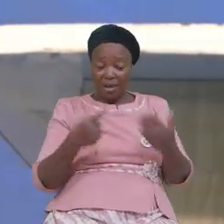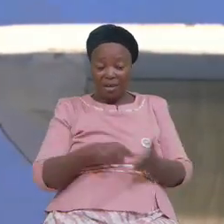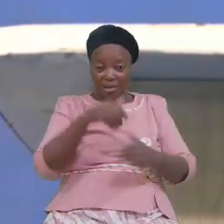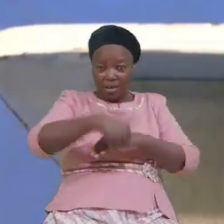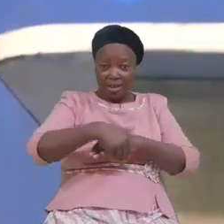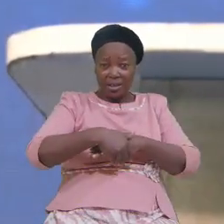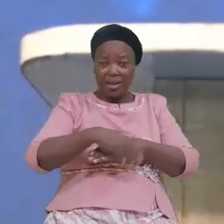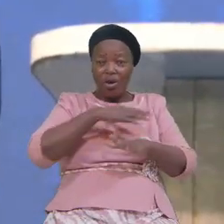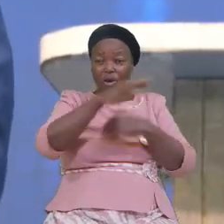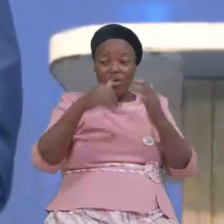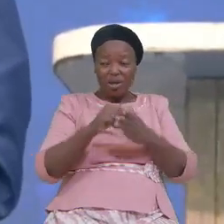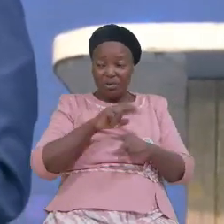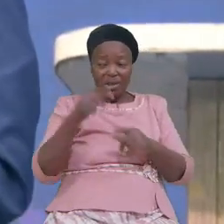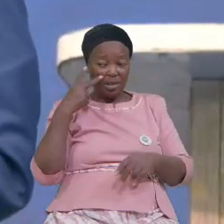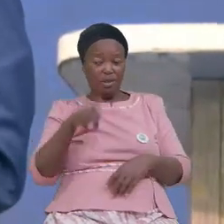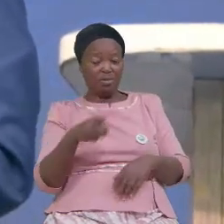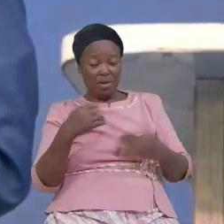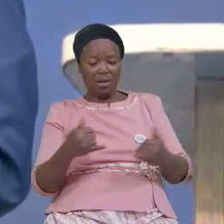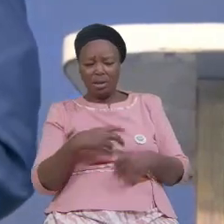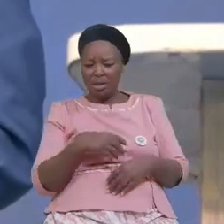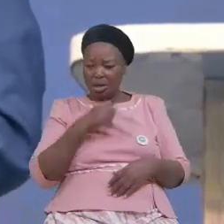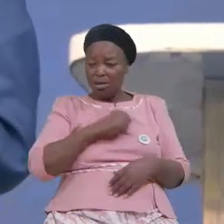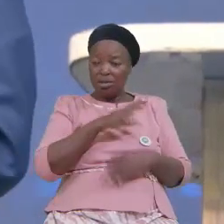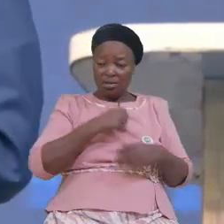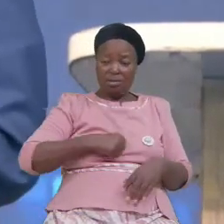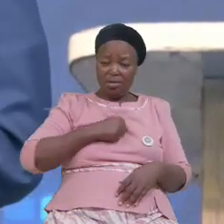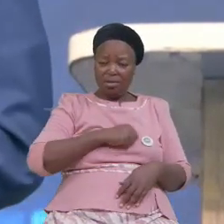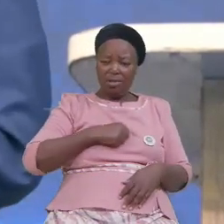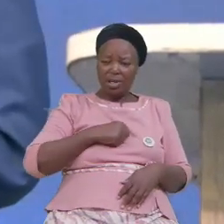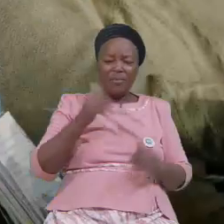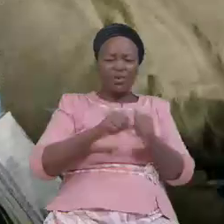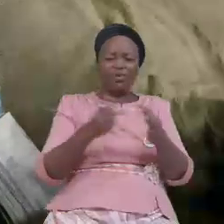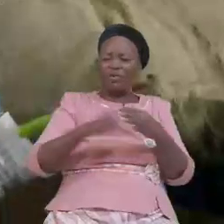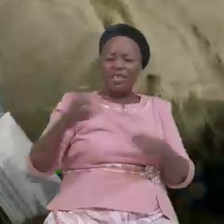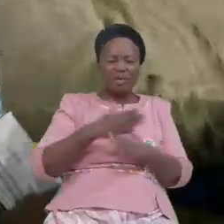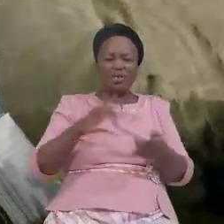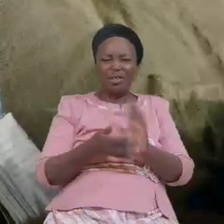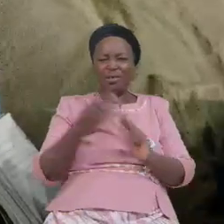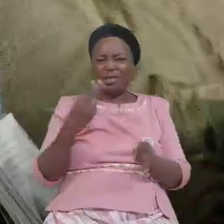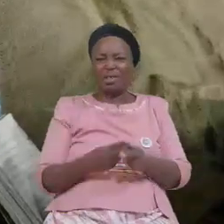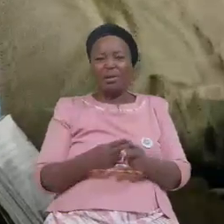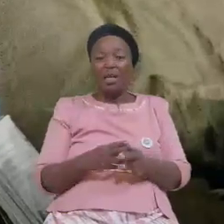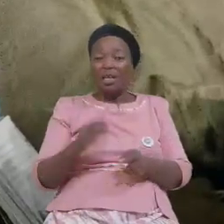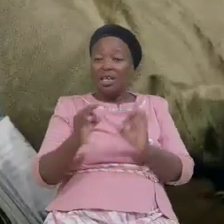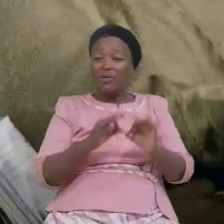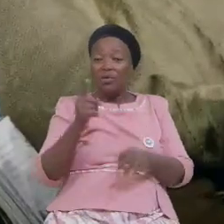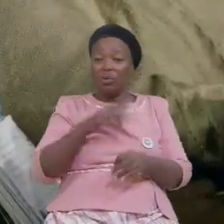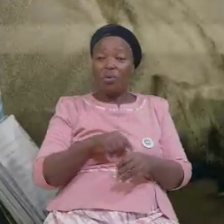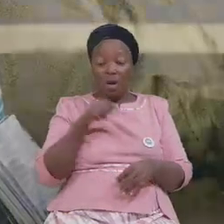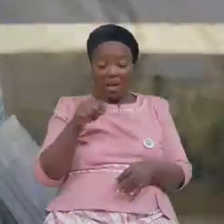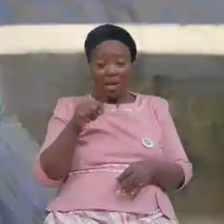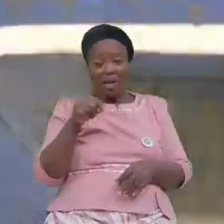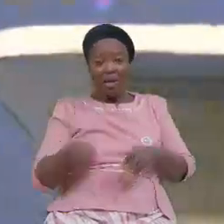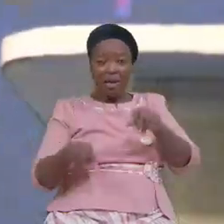things, they look at you and they say, sorry, sorry. Everything will vanish away. If you are lame, you